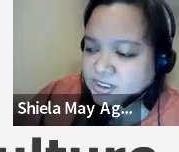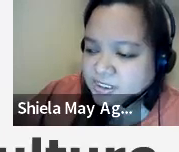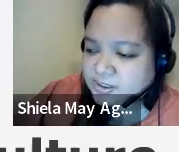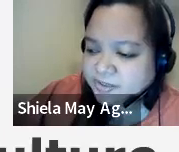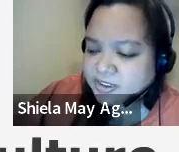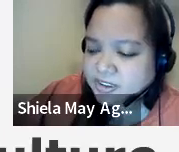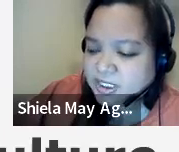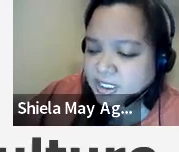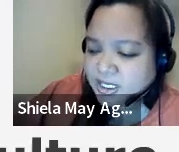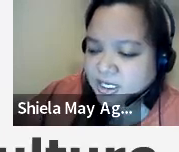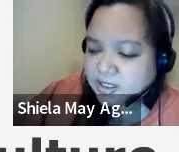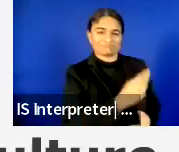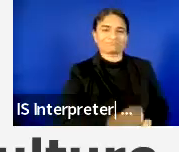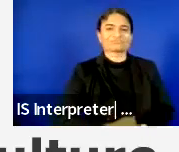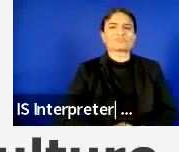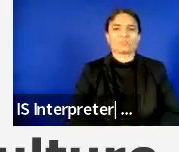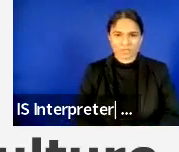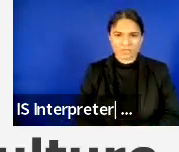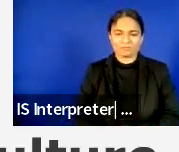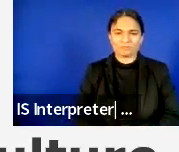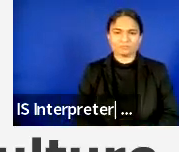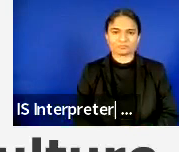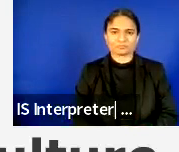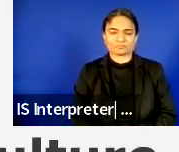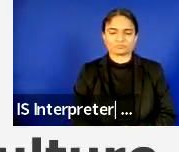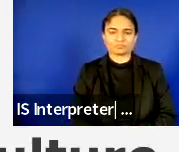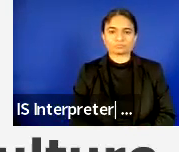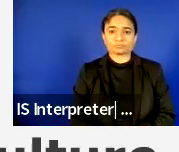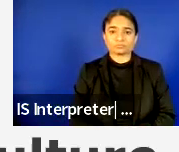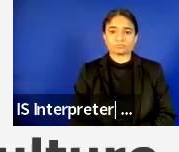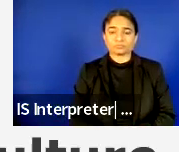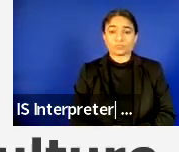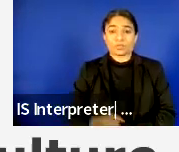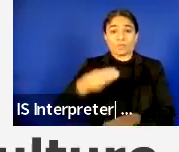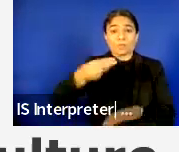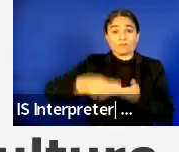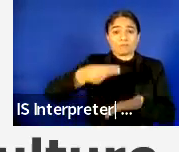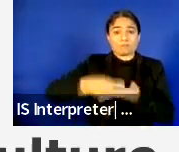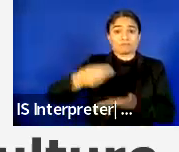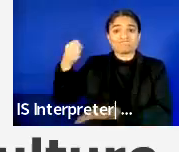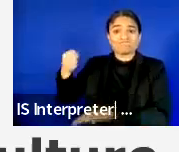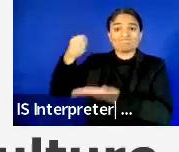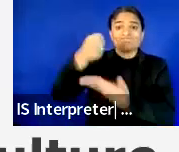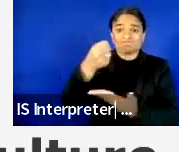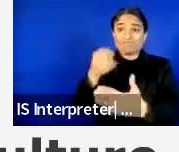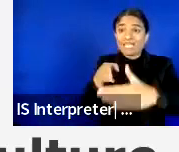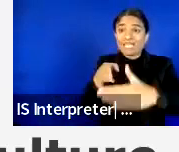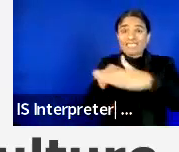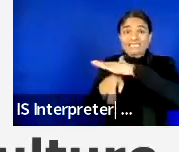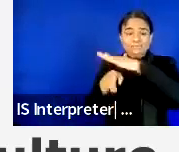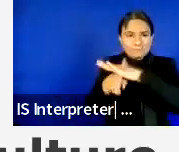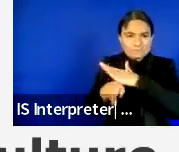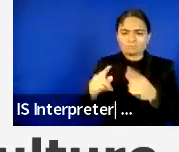for accessibility and the culture of access. So it was mentioned earlier that there was really